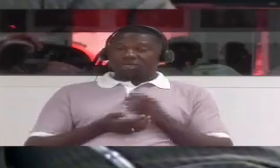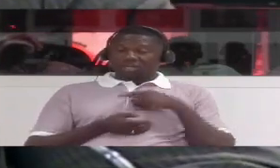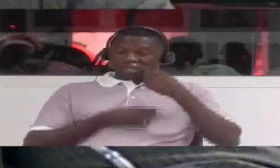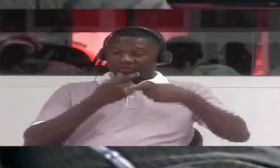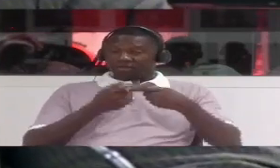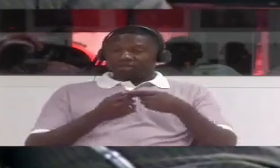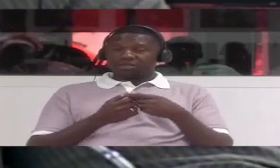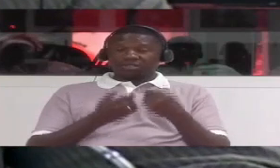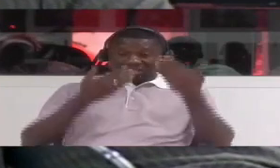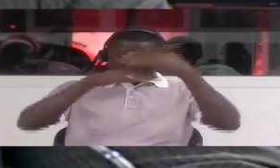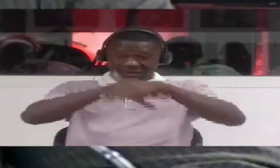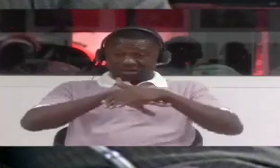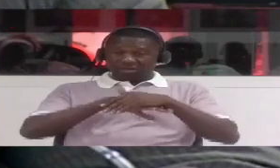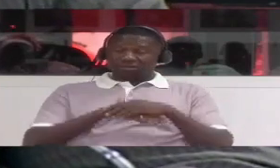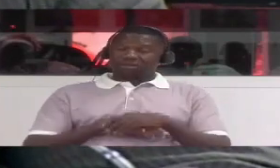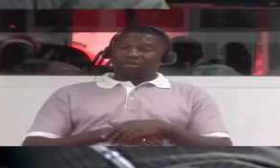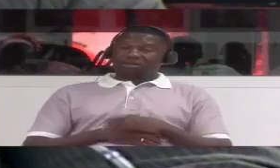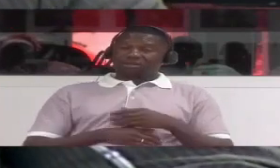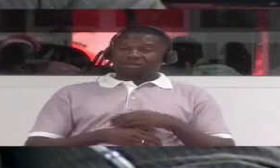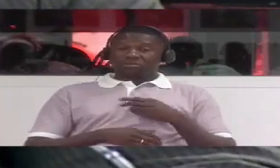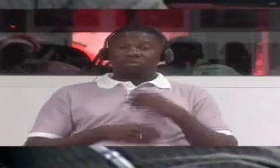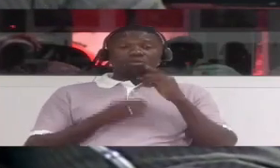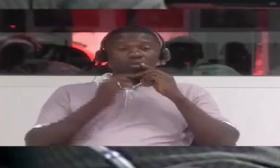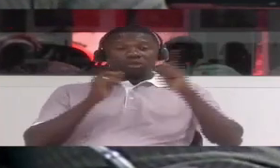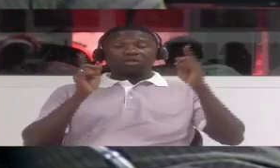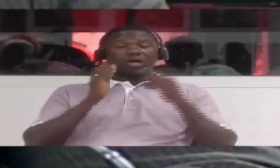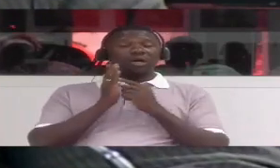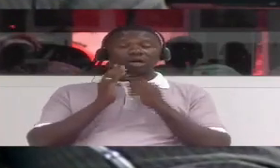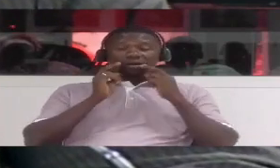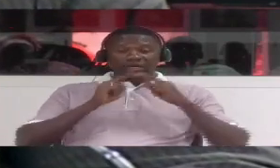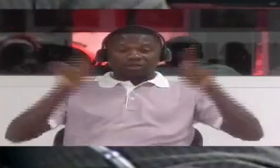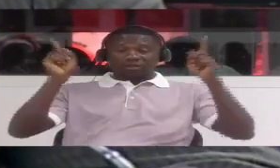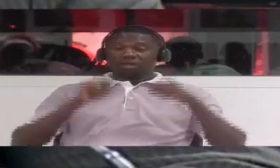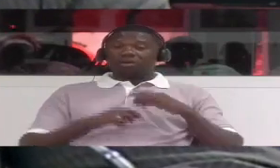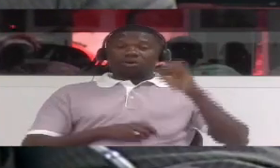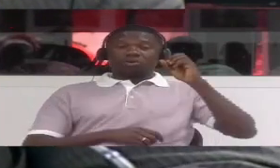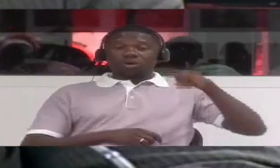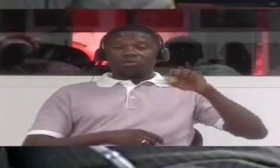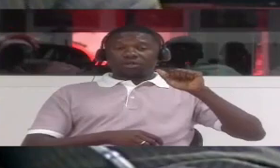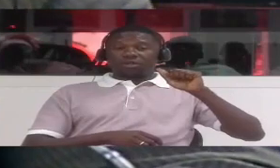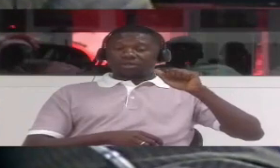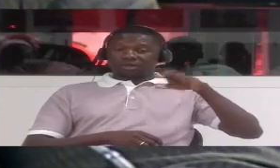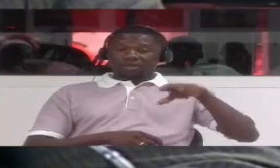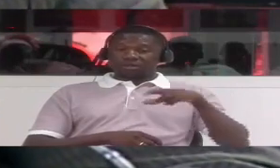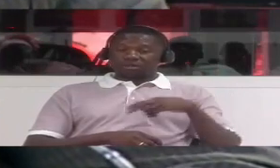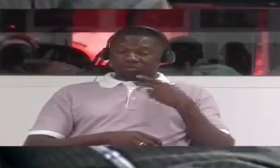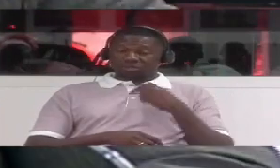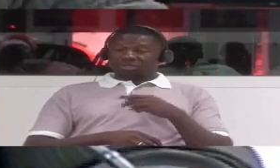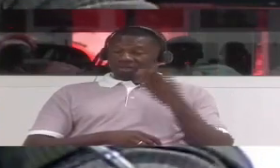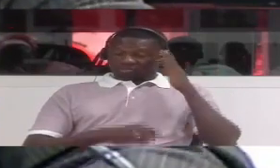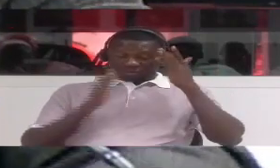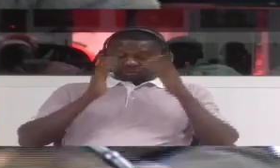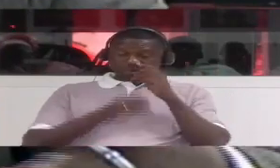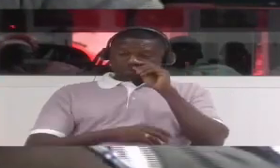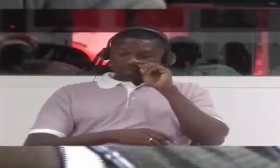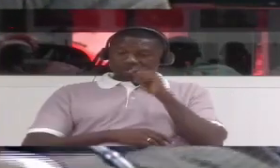had a public announcement that Omar was wanted, that whoever lodged him would be himself or herself in trouble. So I began